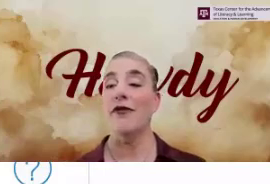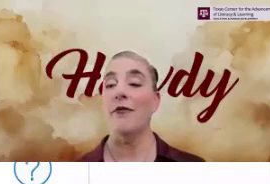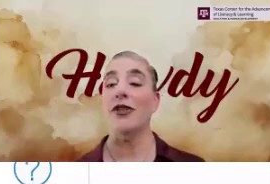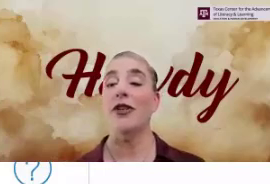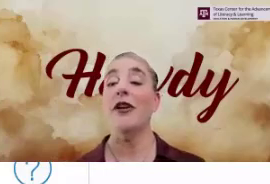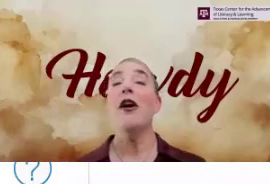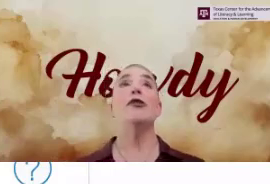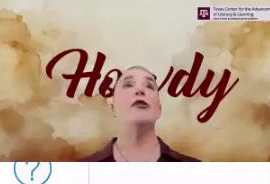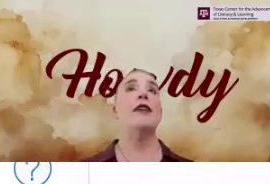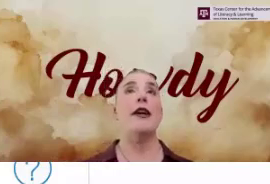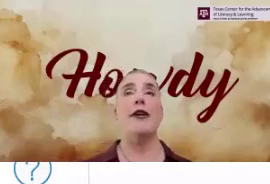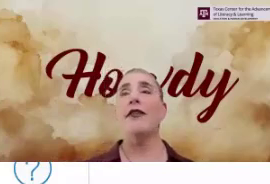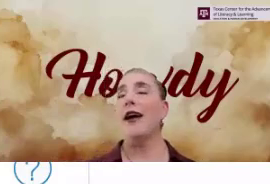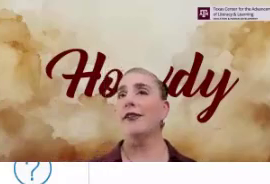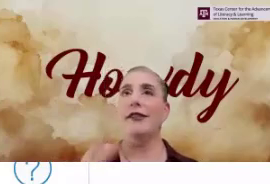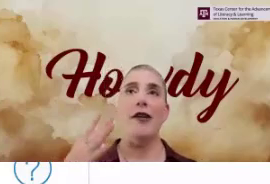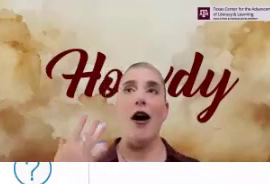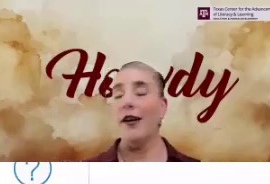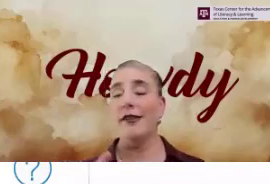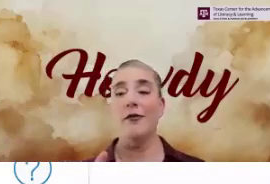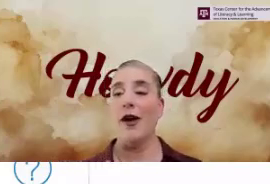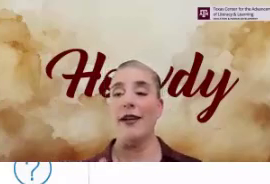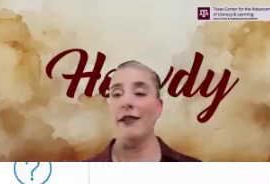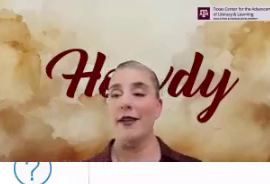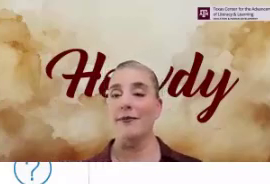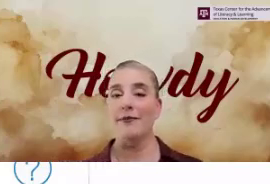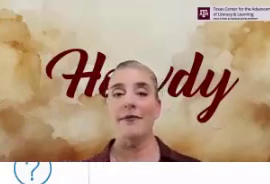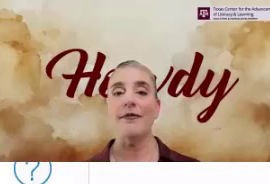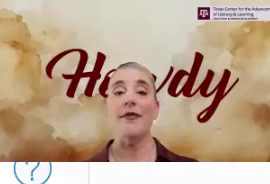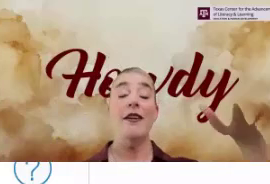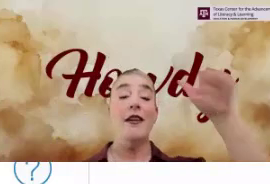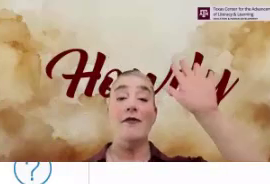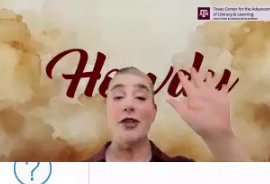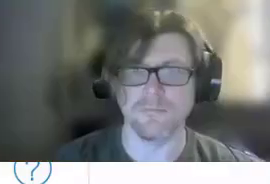going to miss the information. So Gareth has this awesome Wakelet.